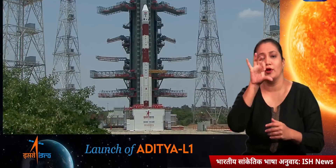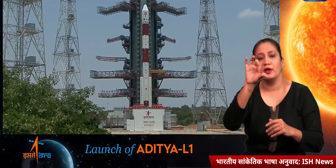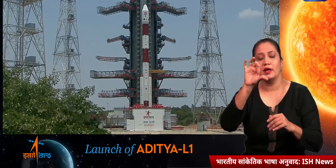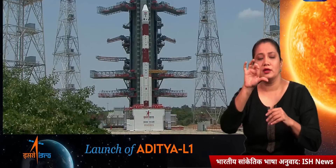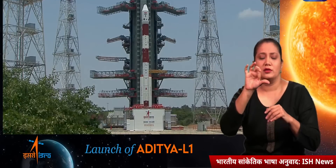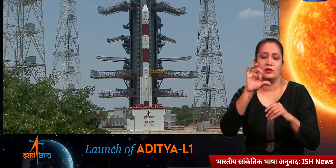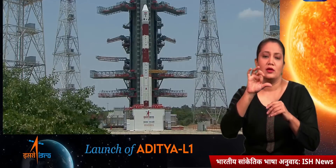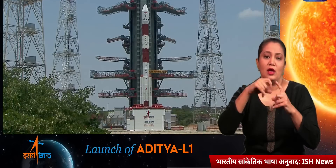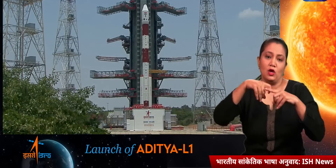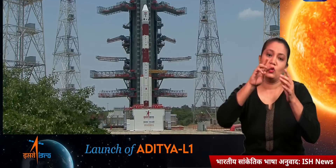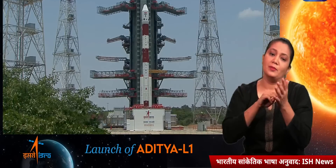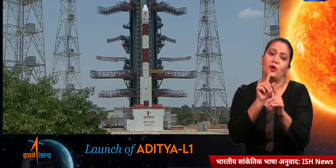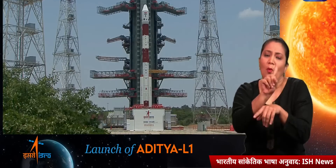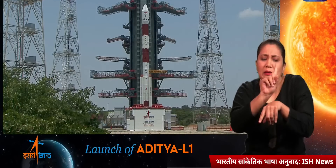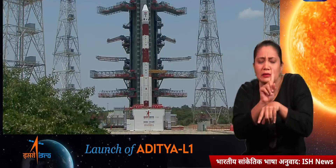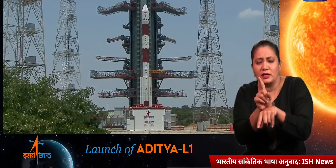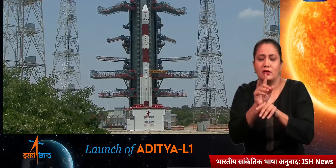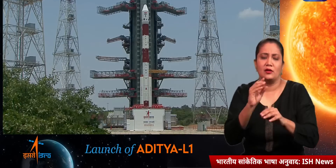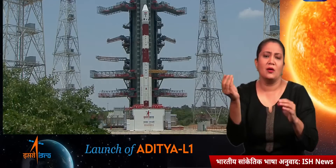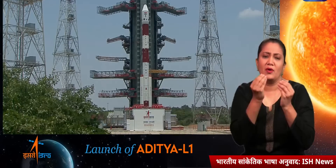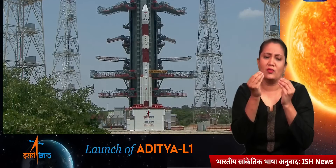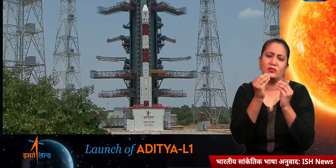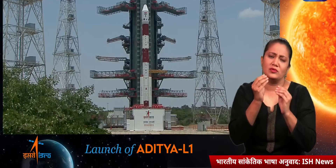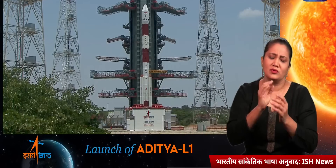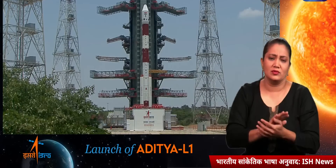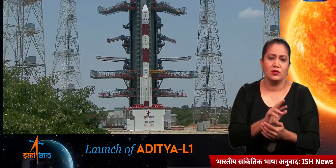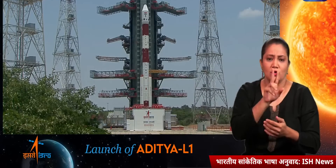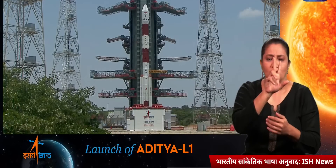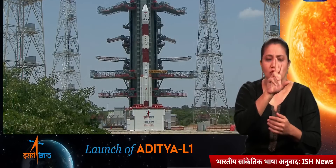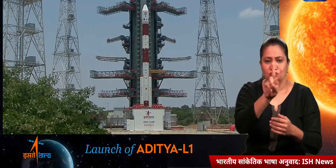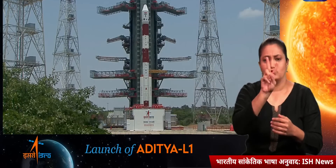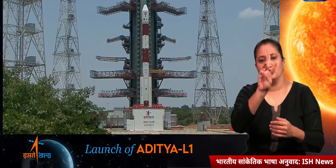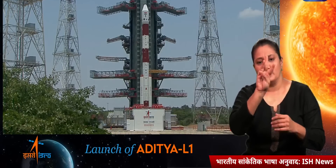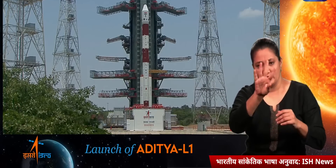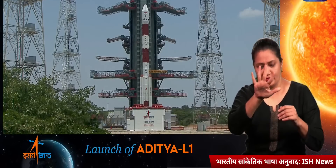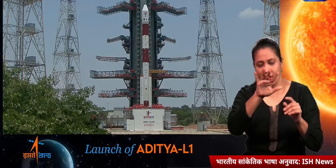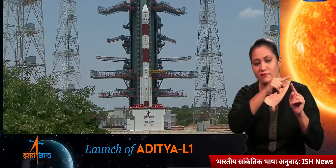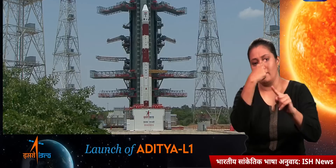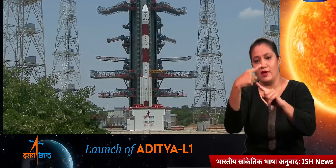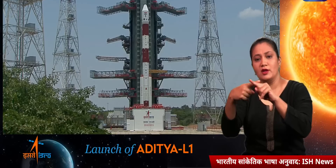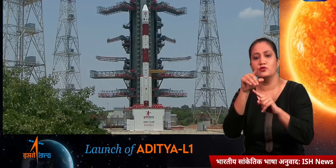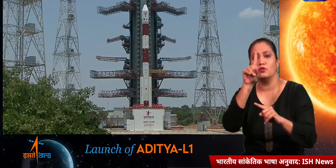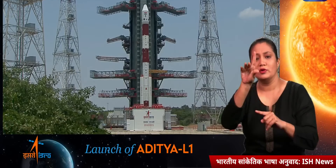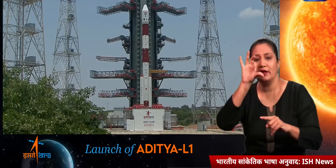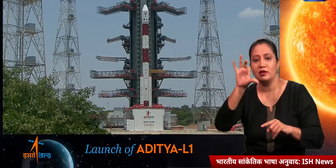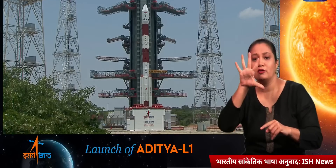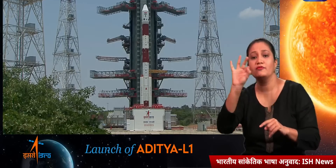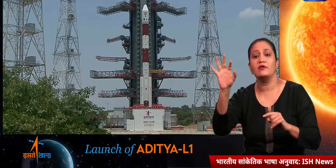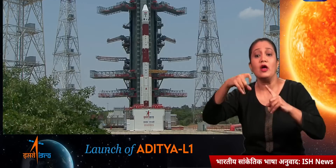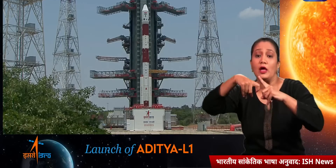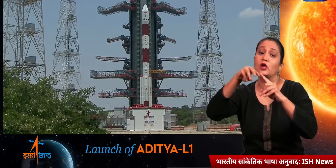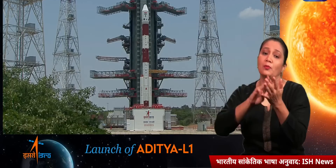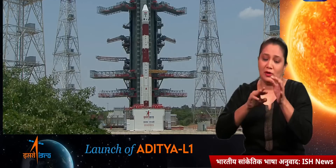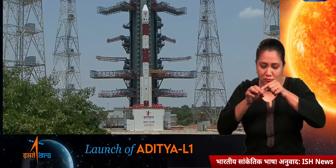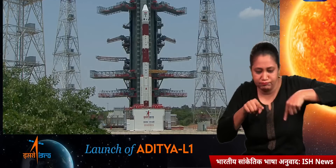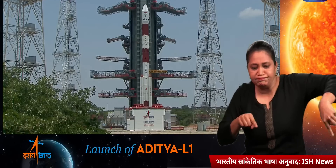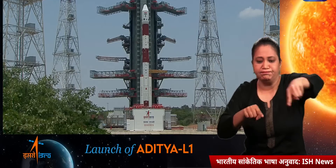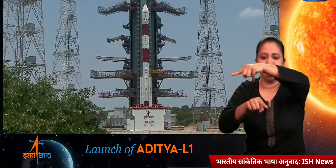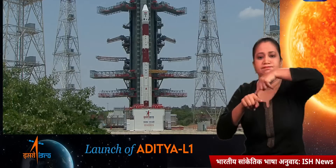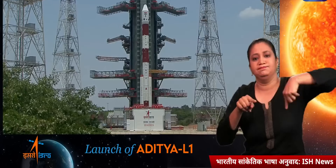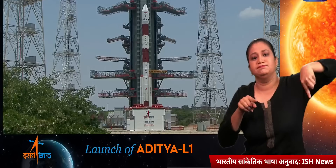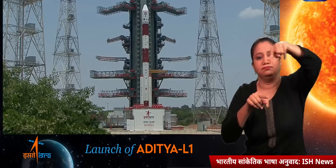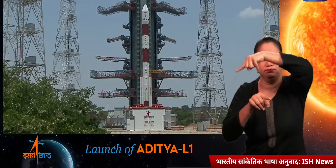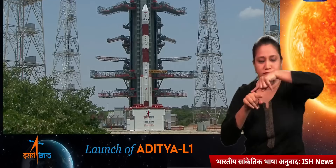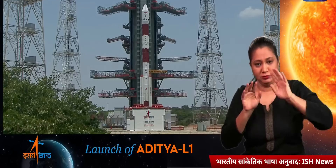second, which translates into an orbit of 235 by 19,500 kilometers.